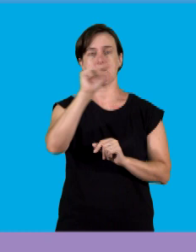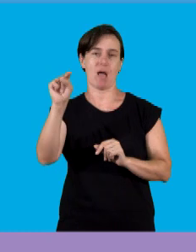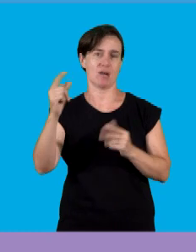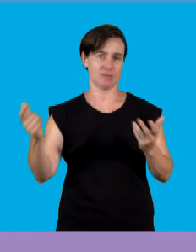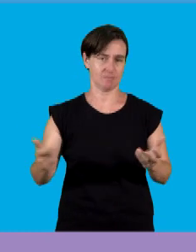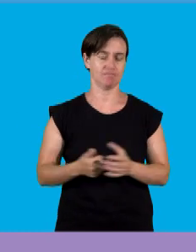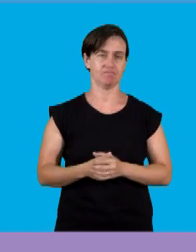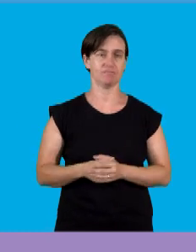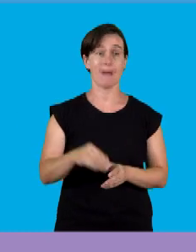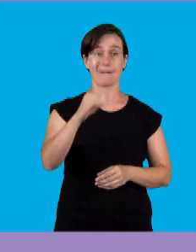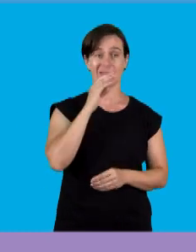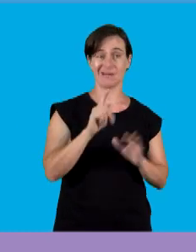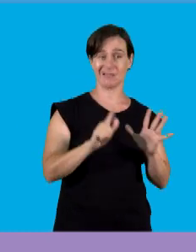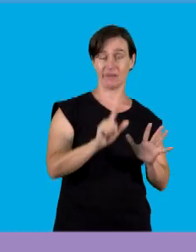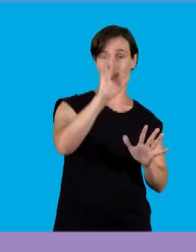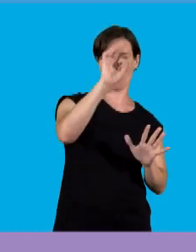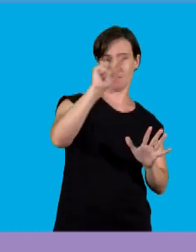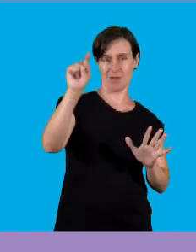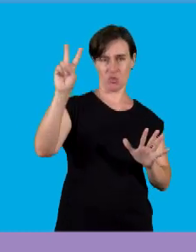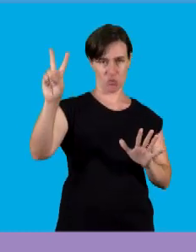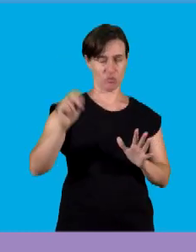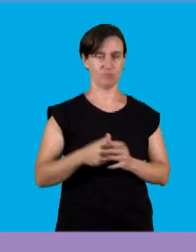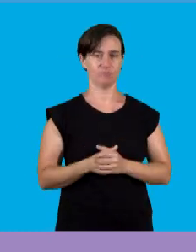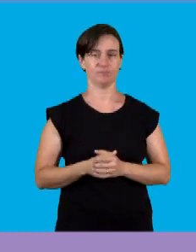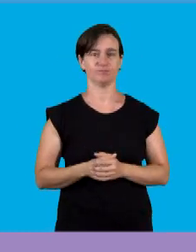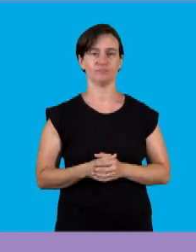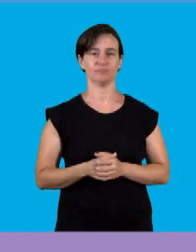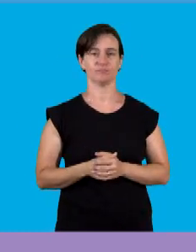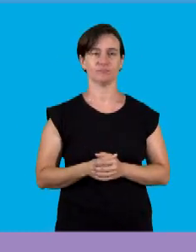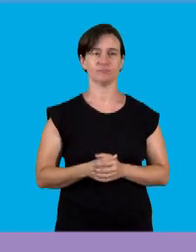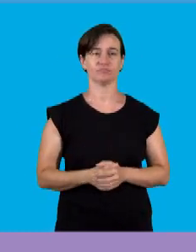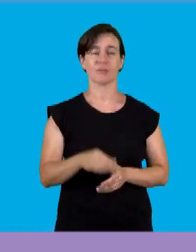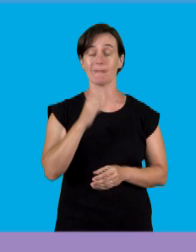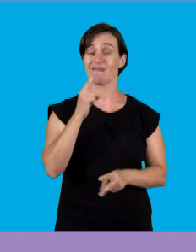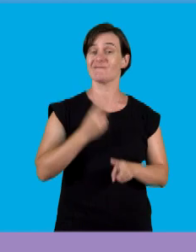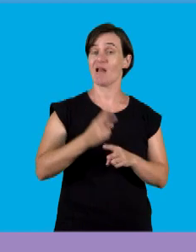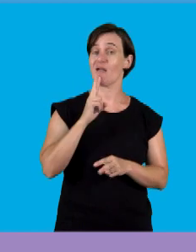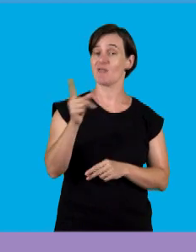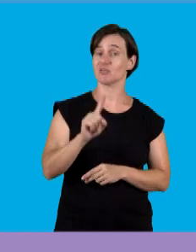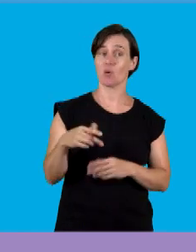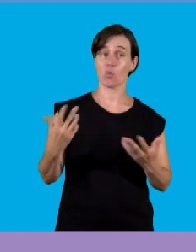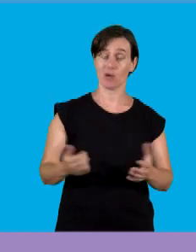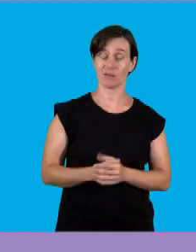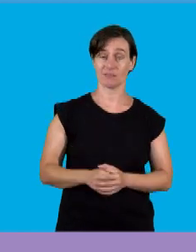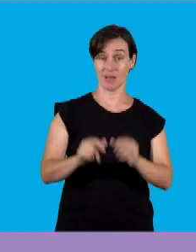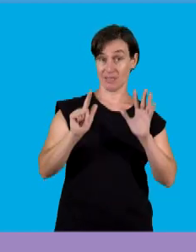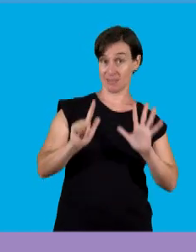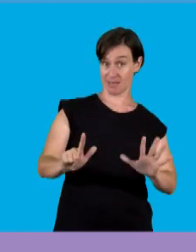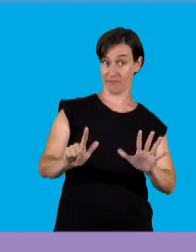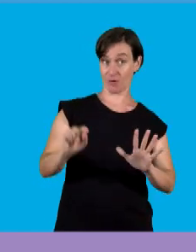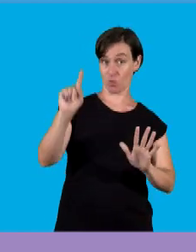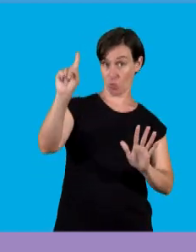exponent 3 minus exponent 2. And that is going to leave us with a final answer of a base 7 and